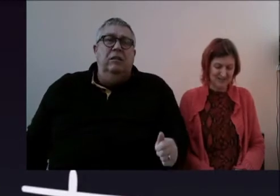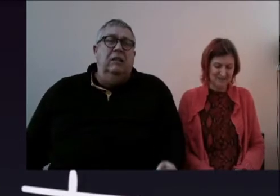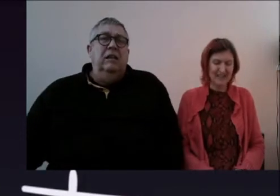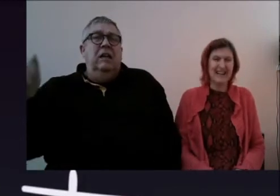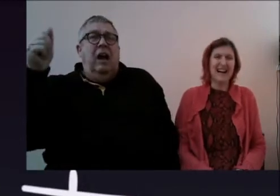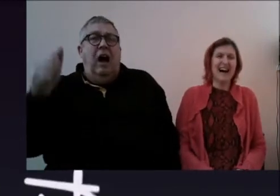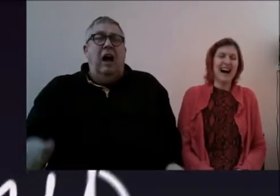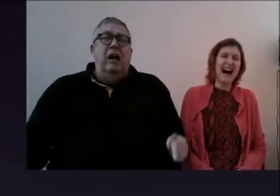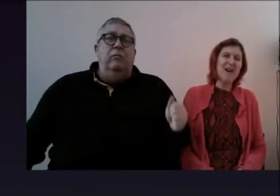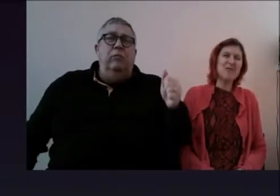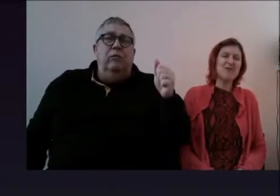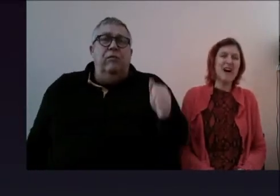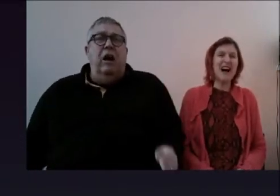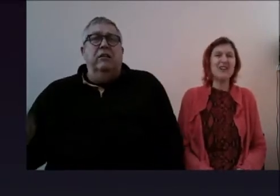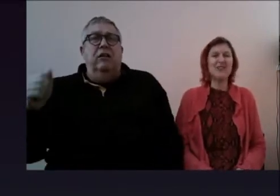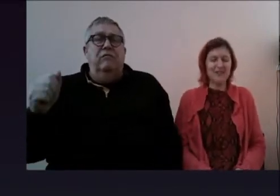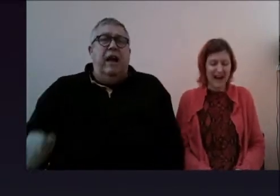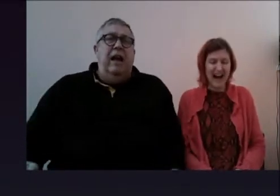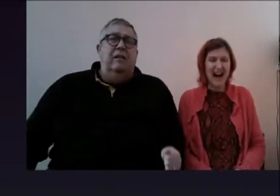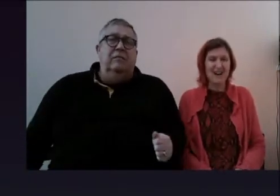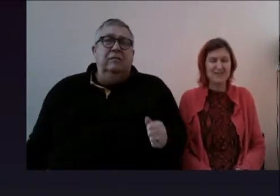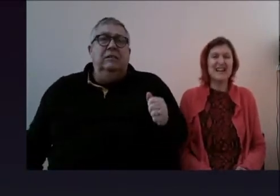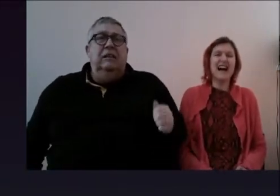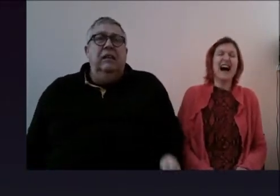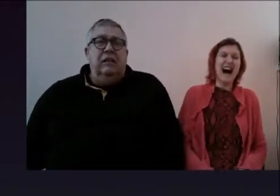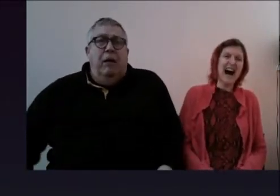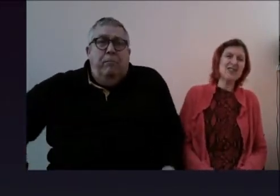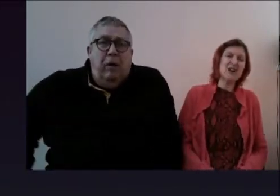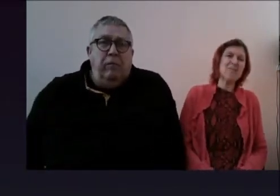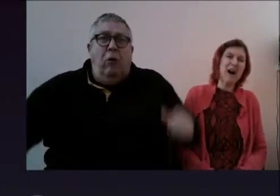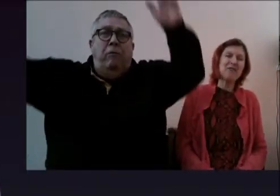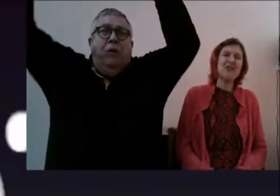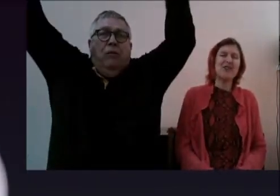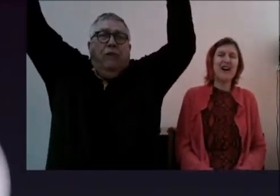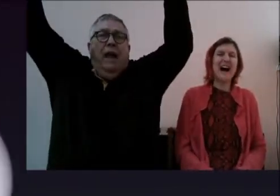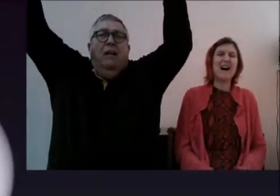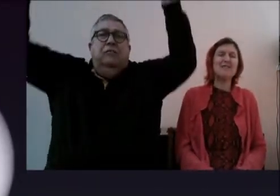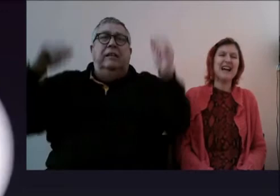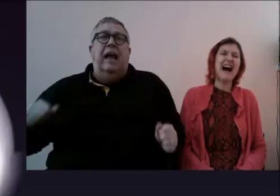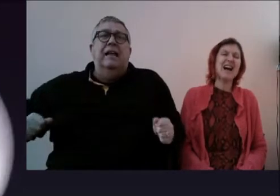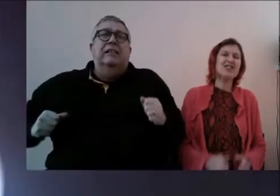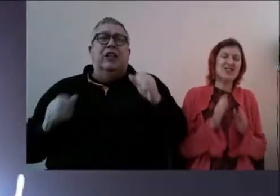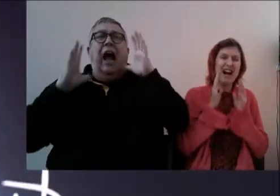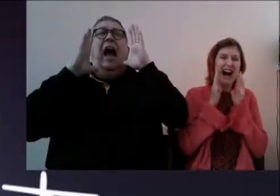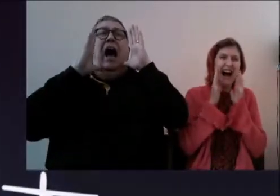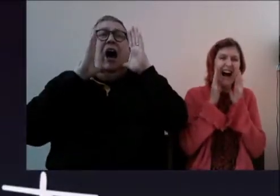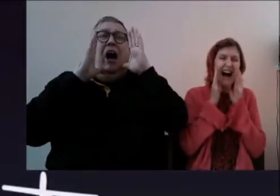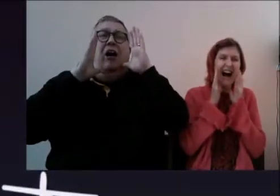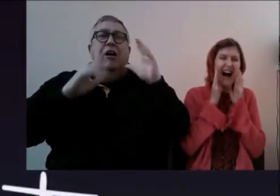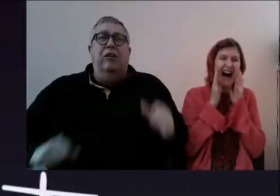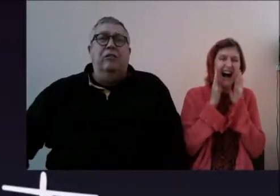shout. I will run around, drop the off the ground and